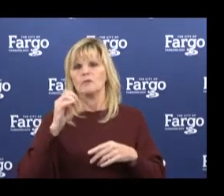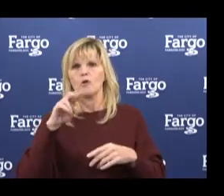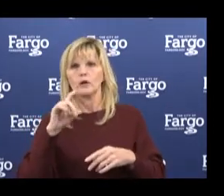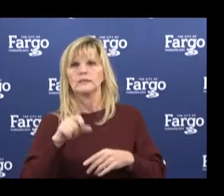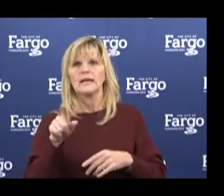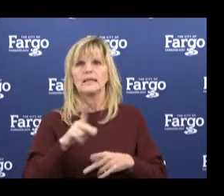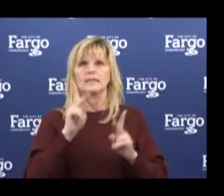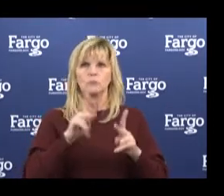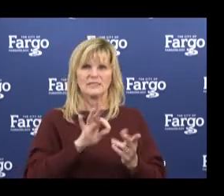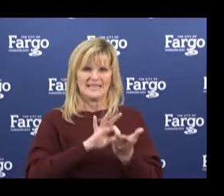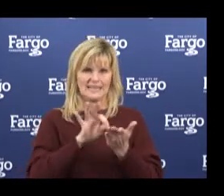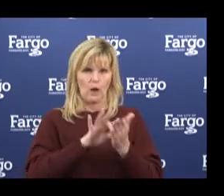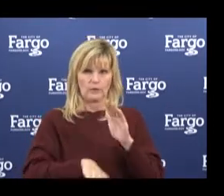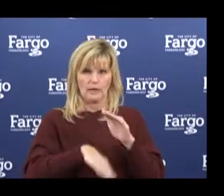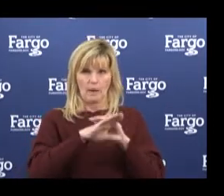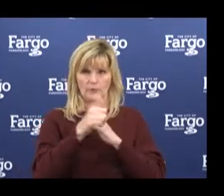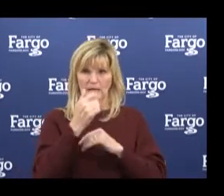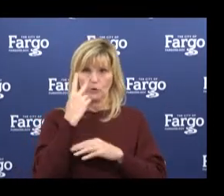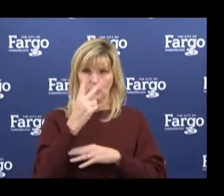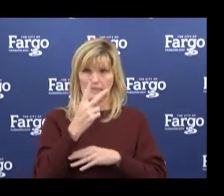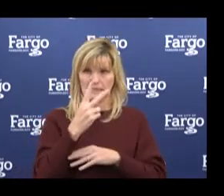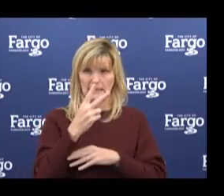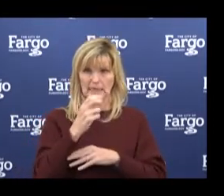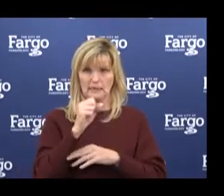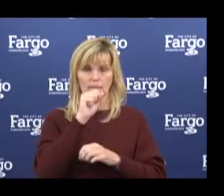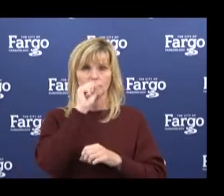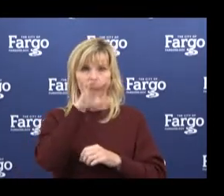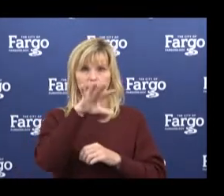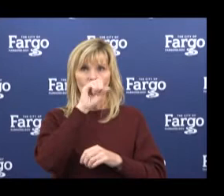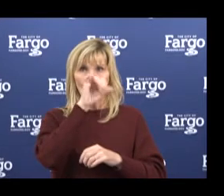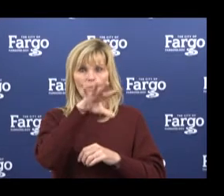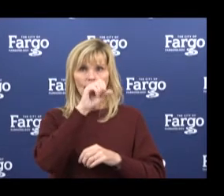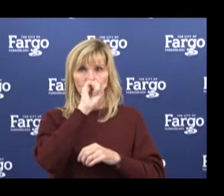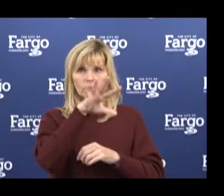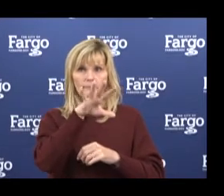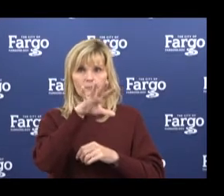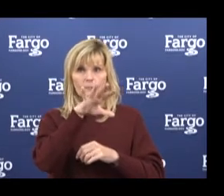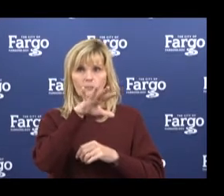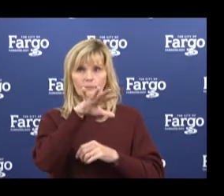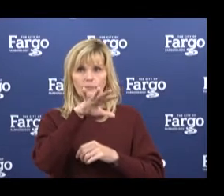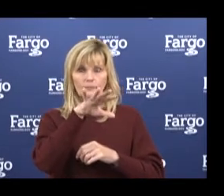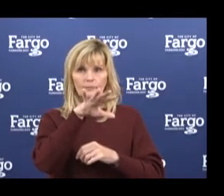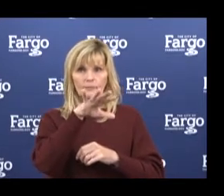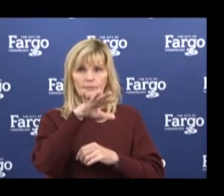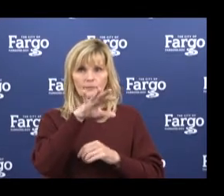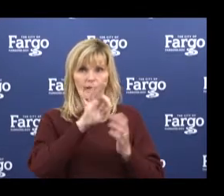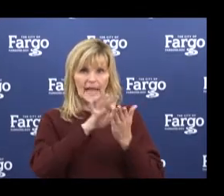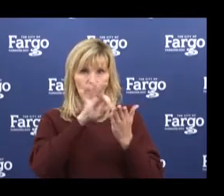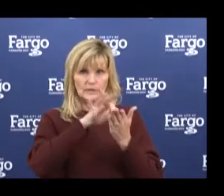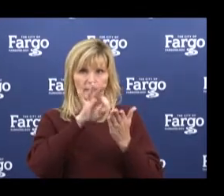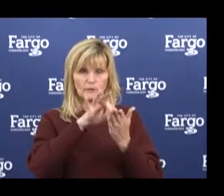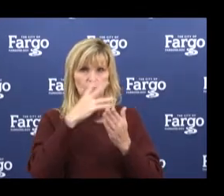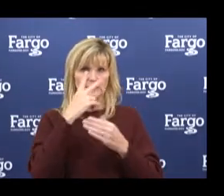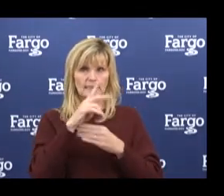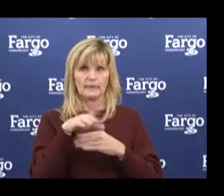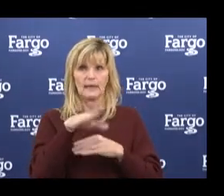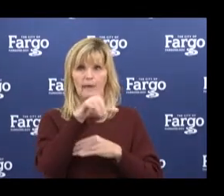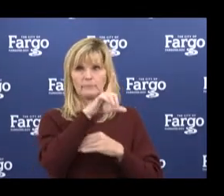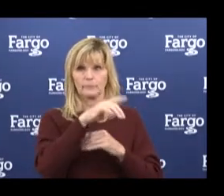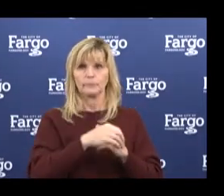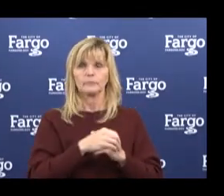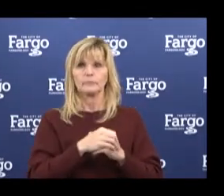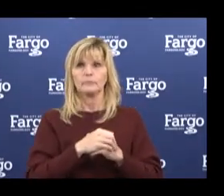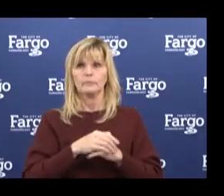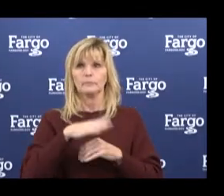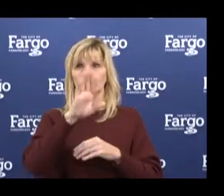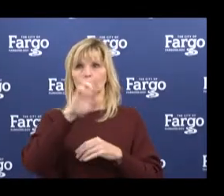person is counting to 10, and you can see the respiratory droplets that get emitted just even with something as simple as counting in the upper left. But you can see in